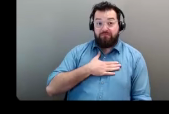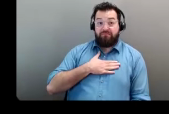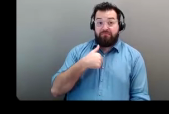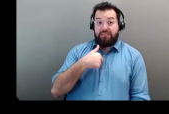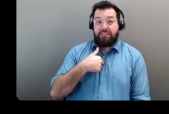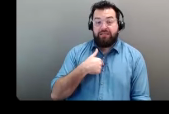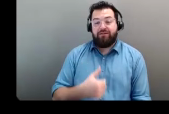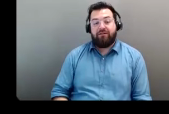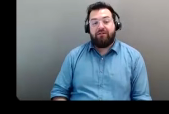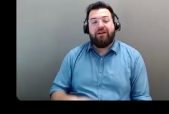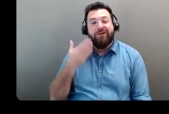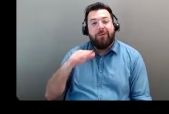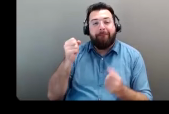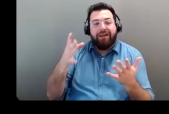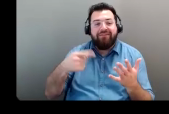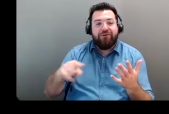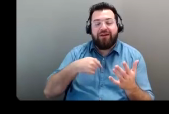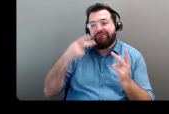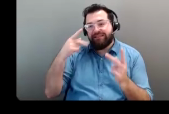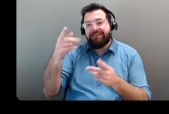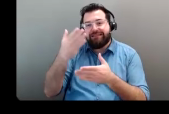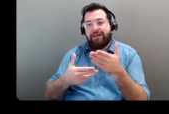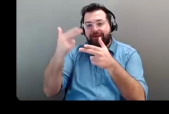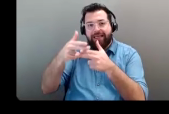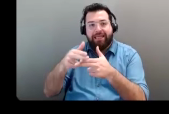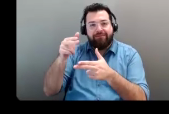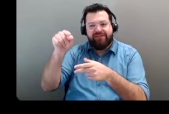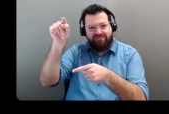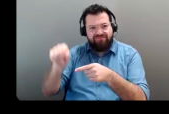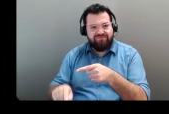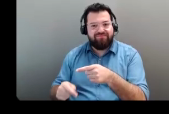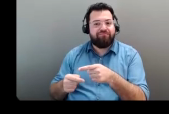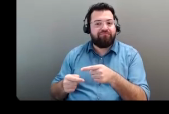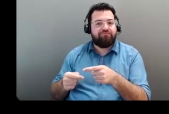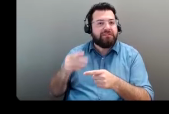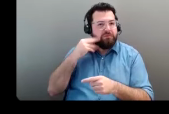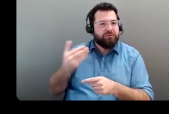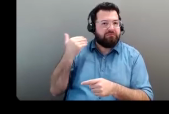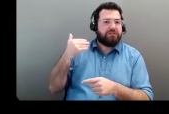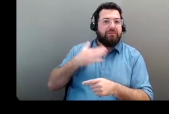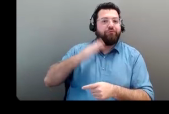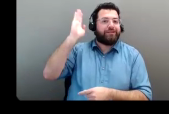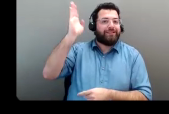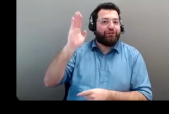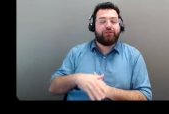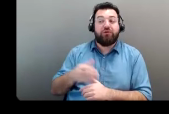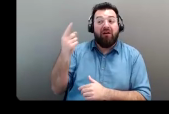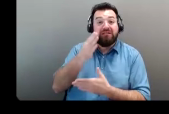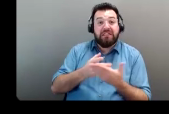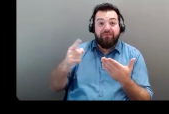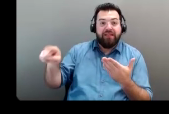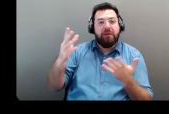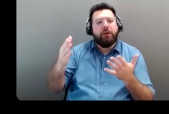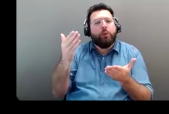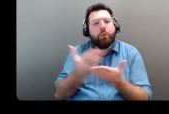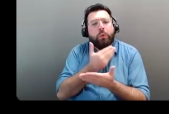of you, and I've seen some names here who have been in the previous presentations that I've done. So some of this may be new, some